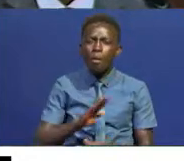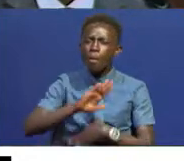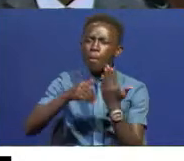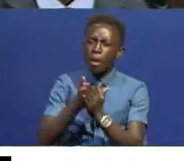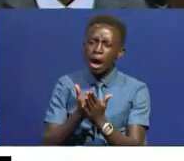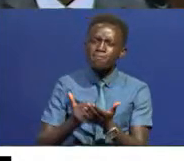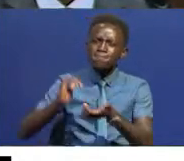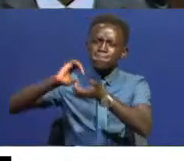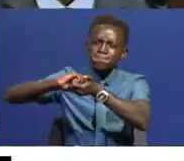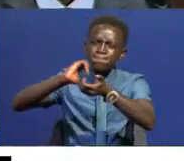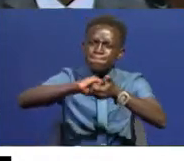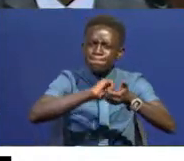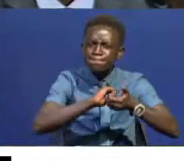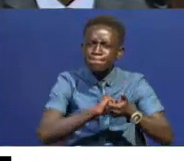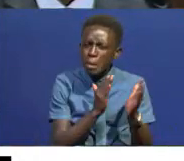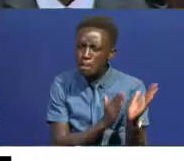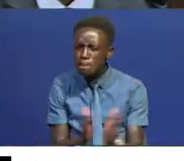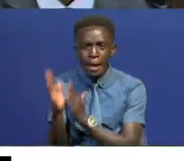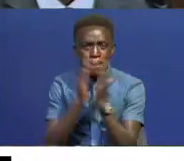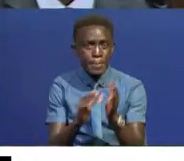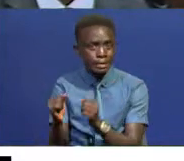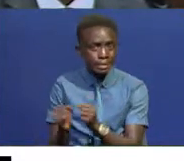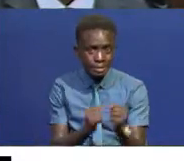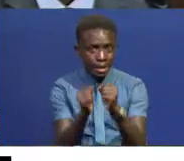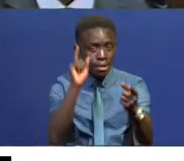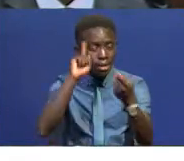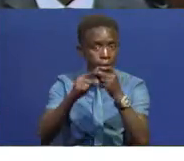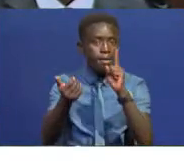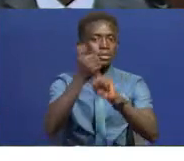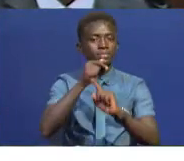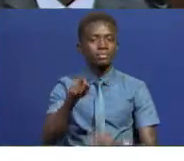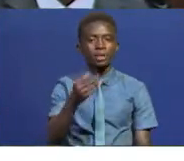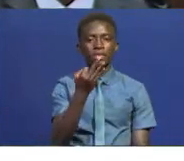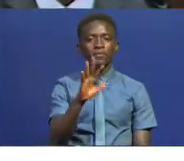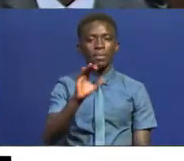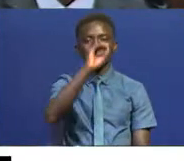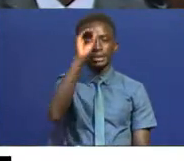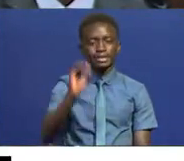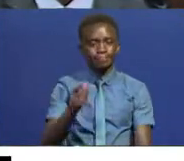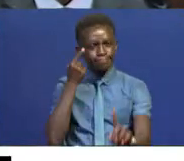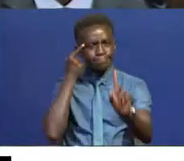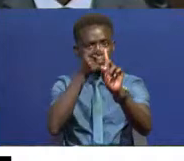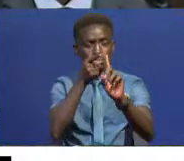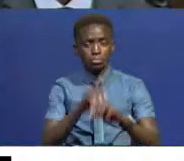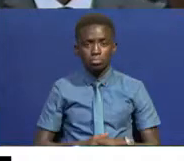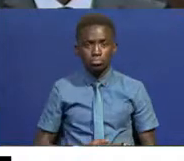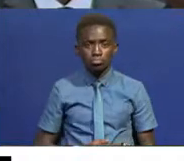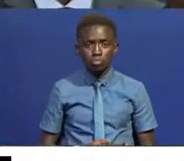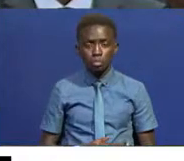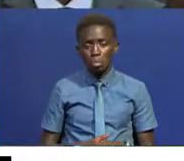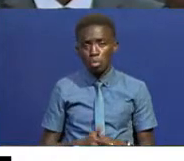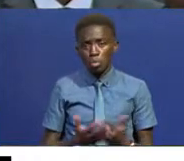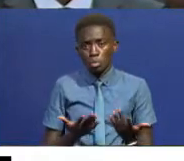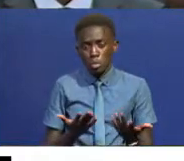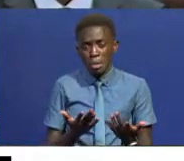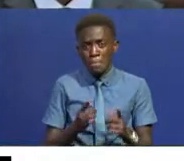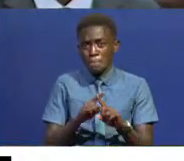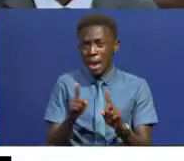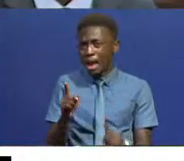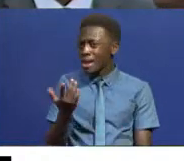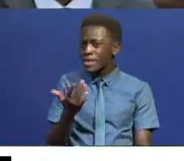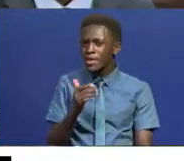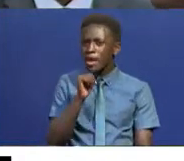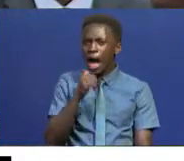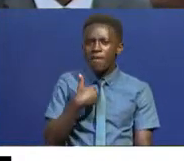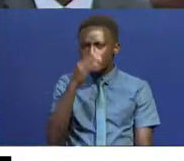aimed at achieving this 35% target. Although there is no doubt that government will need